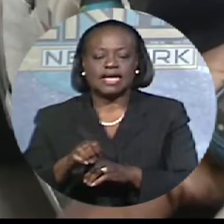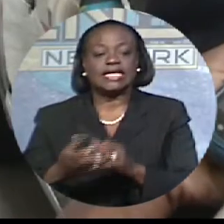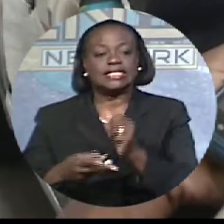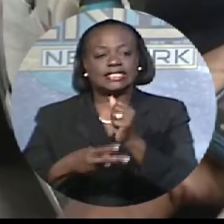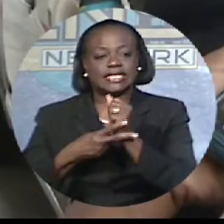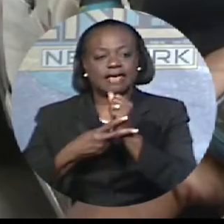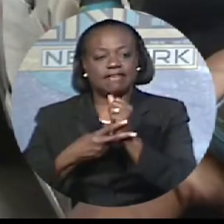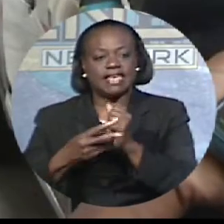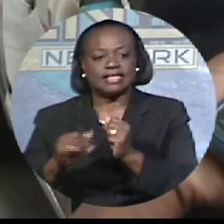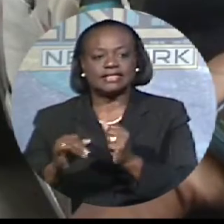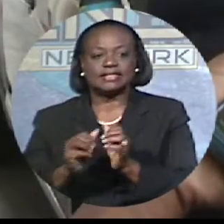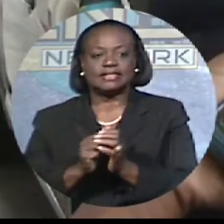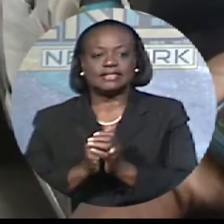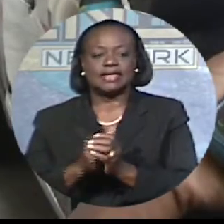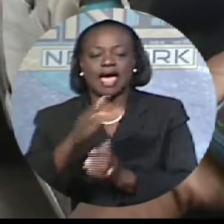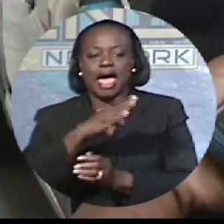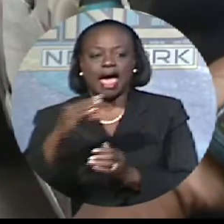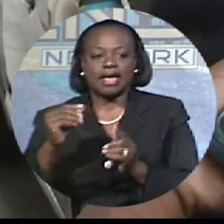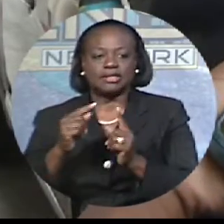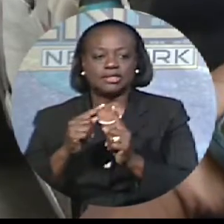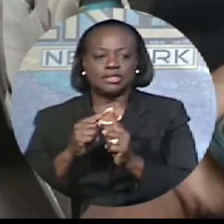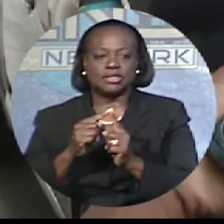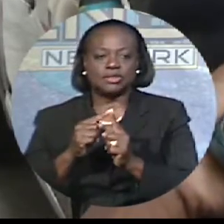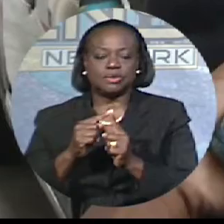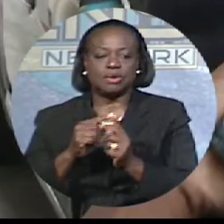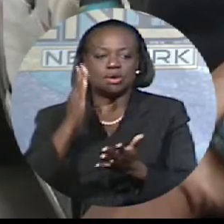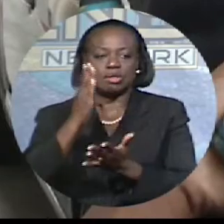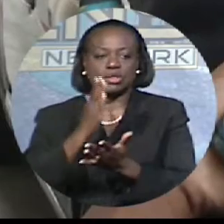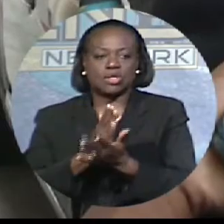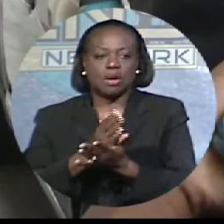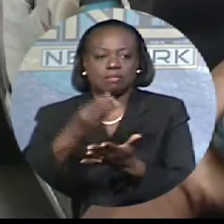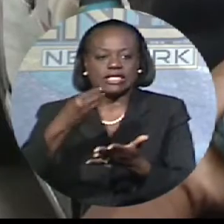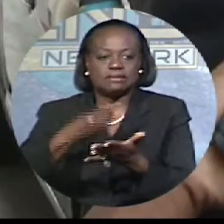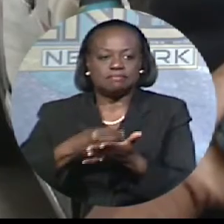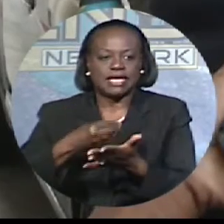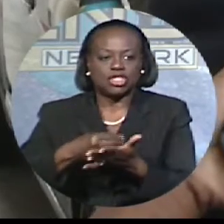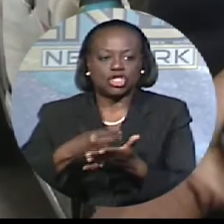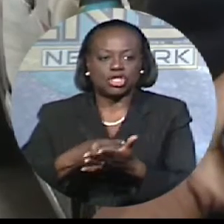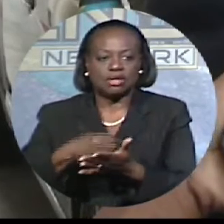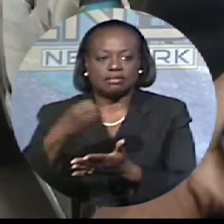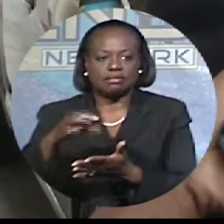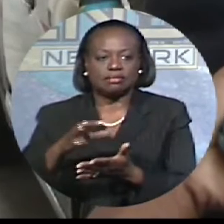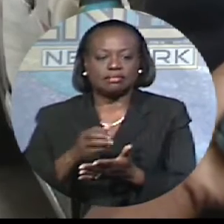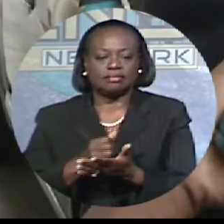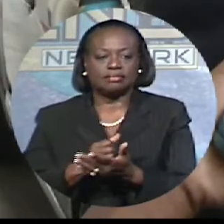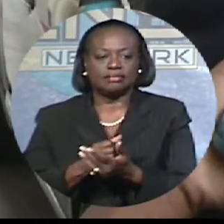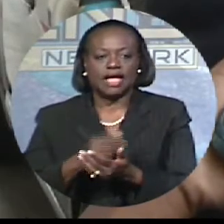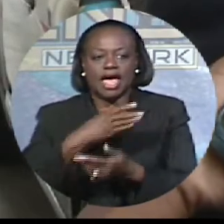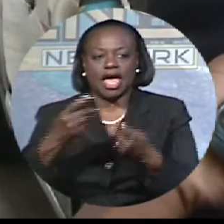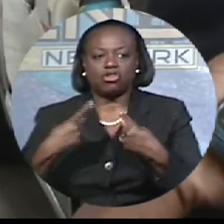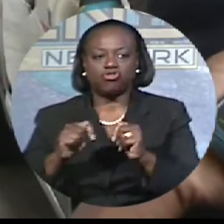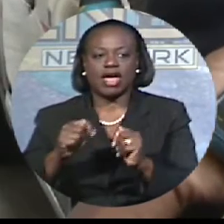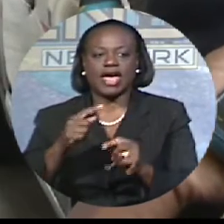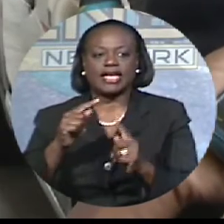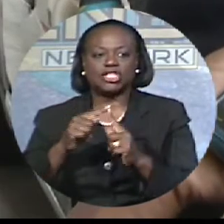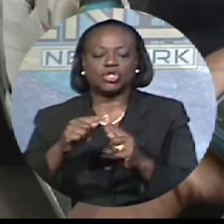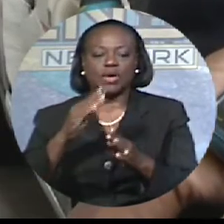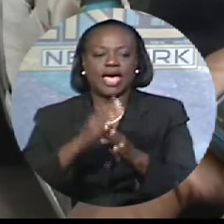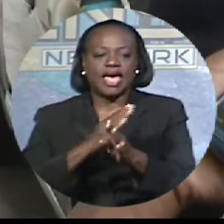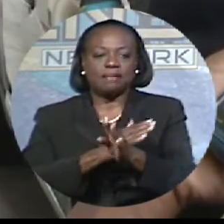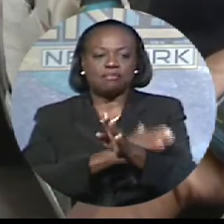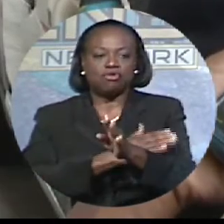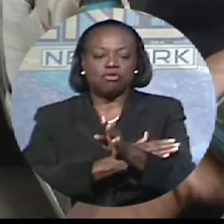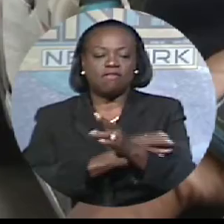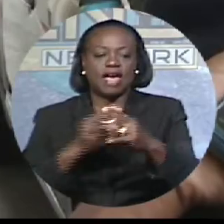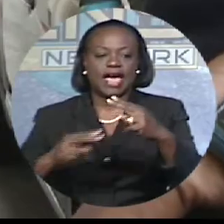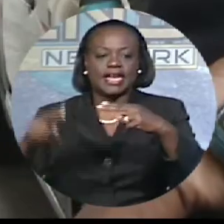savings and to curtail expenditure, and to try to improve and increase